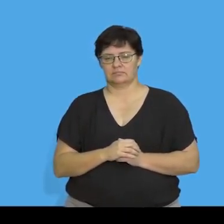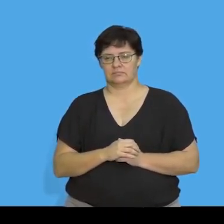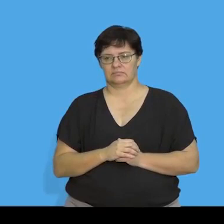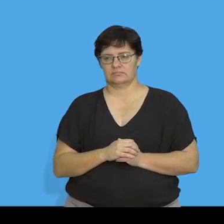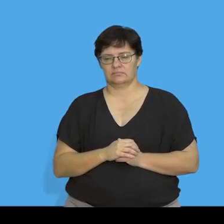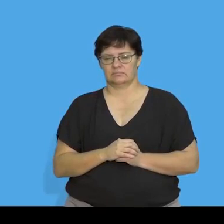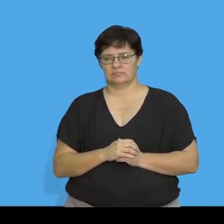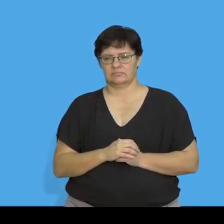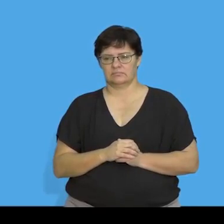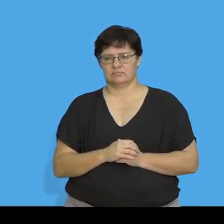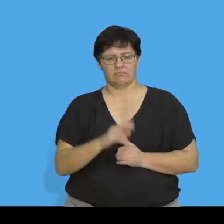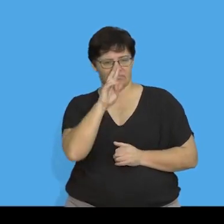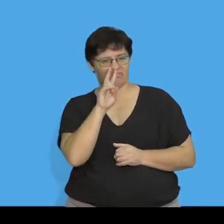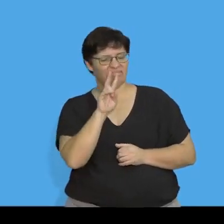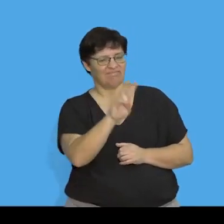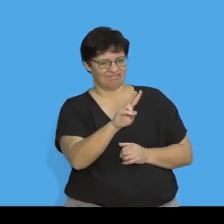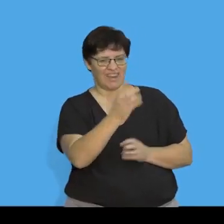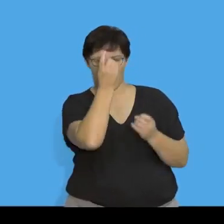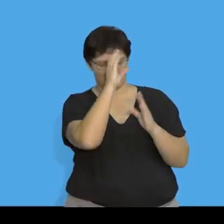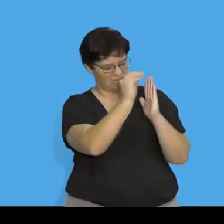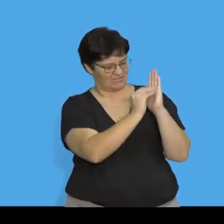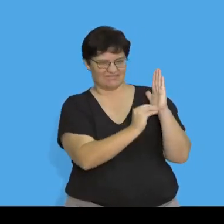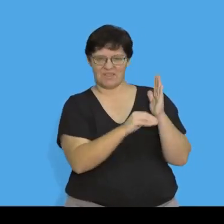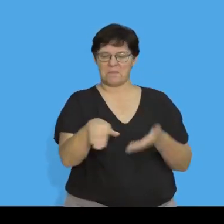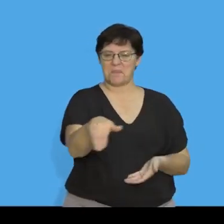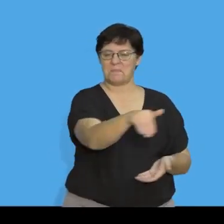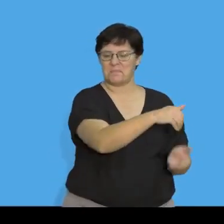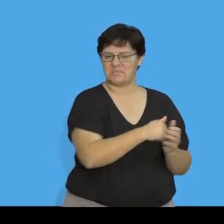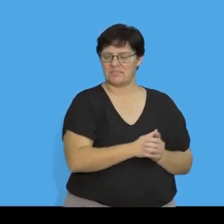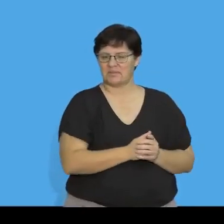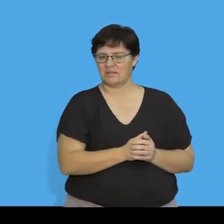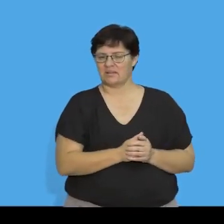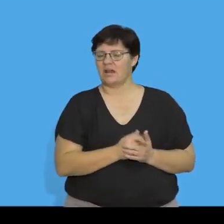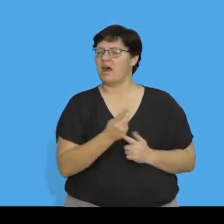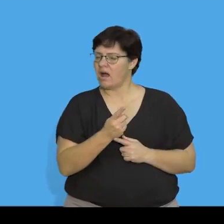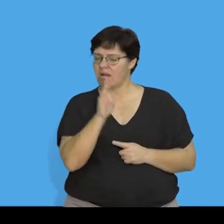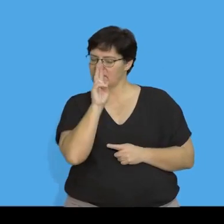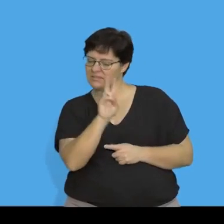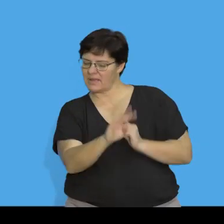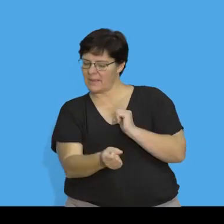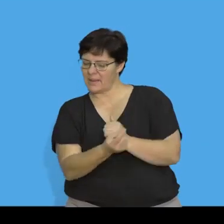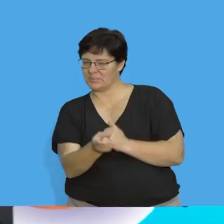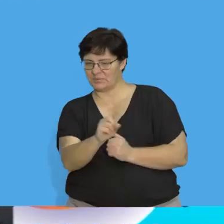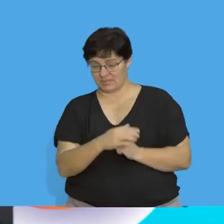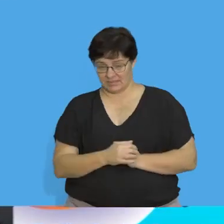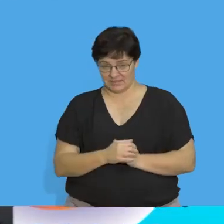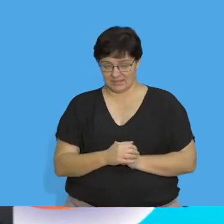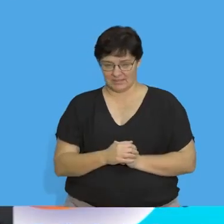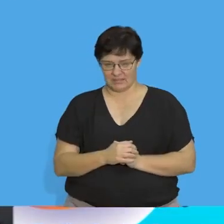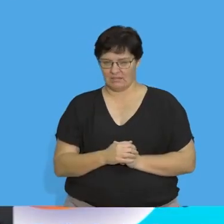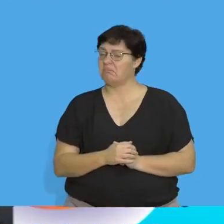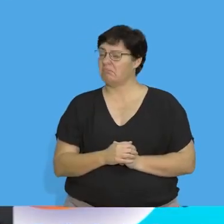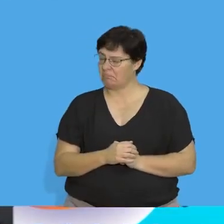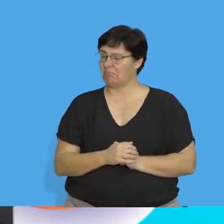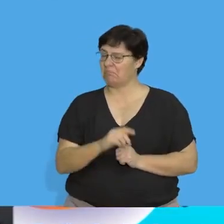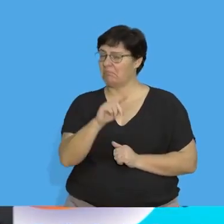So have a look at our data that we've collected, and what's the trend that you can see? Certainly, it looks like length has